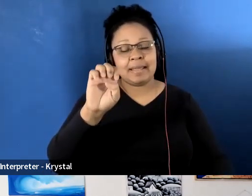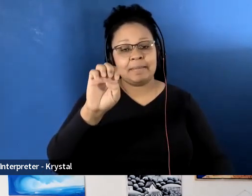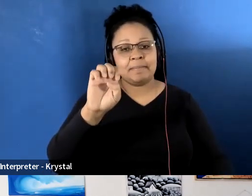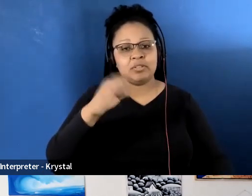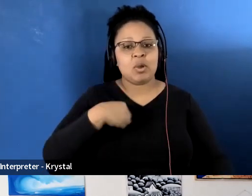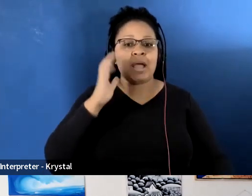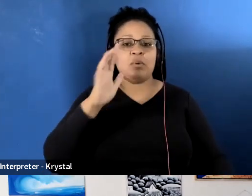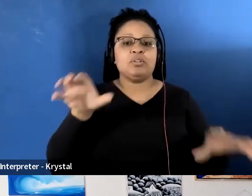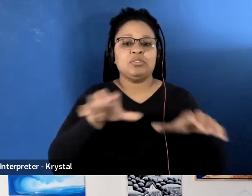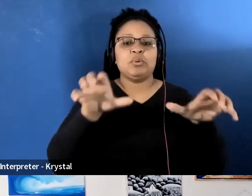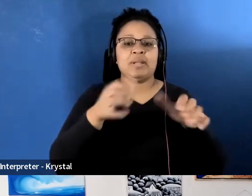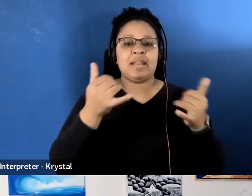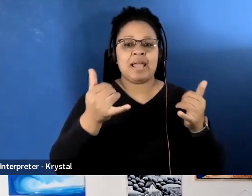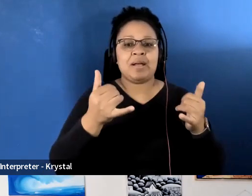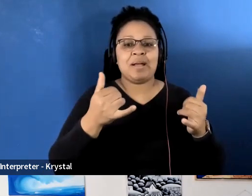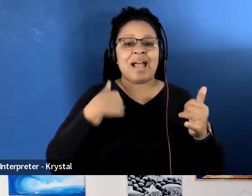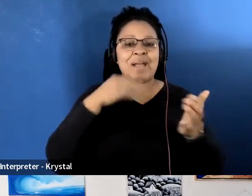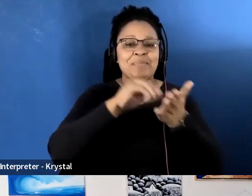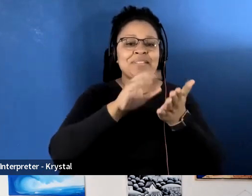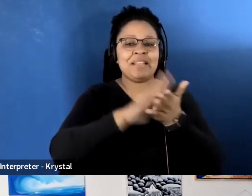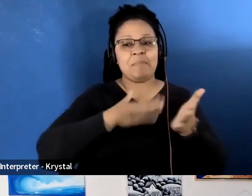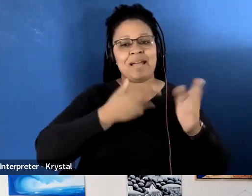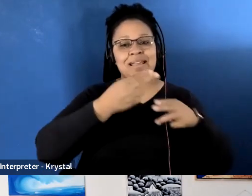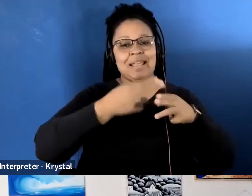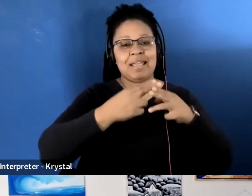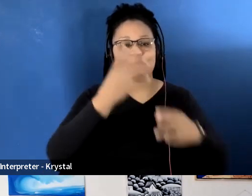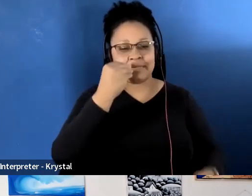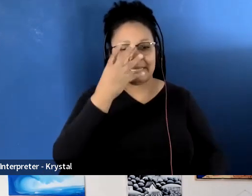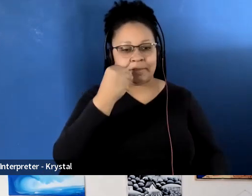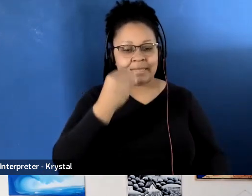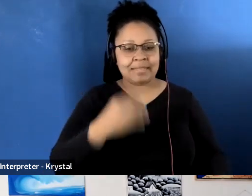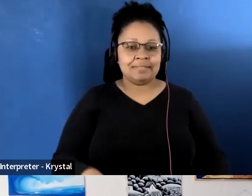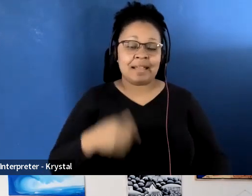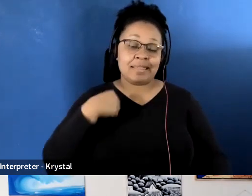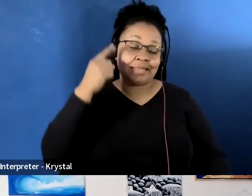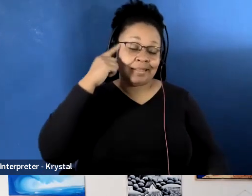rename myself Sleepy. I think that's appropriate.